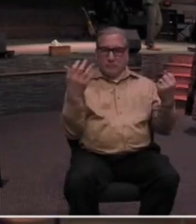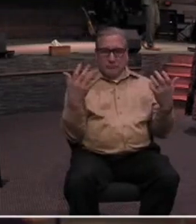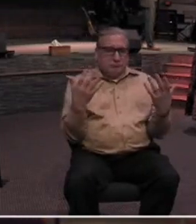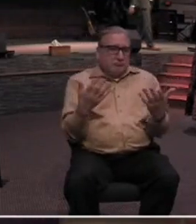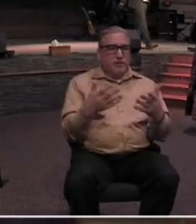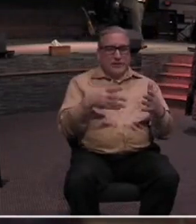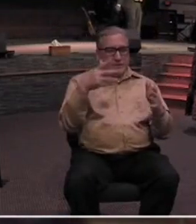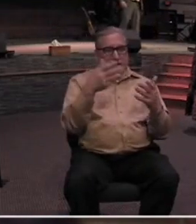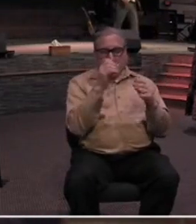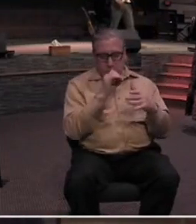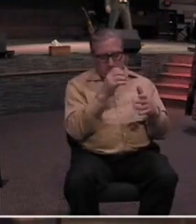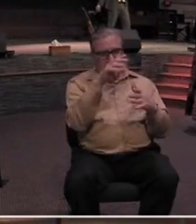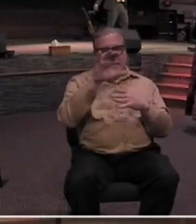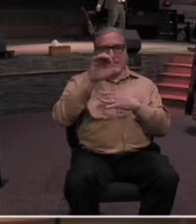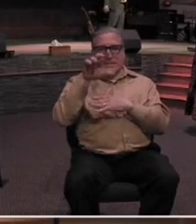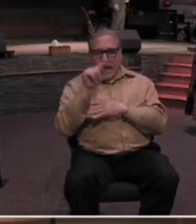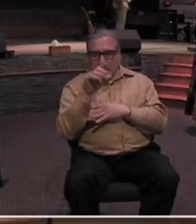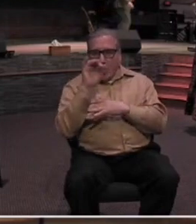today.